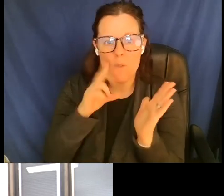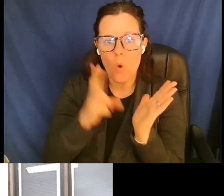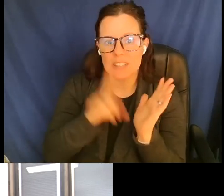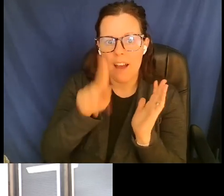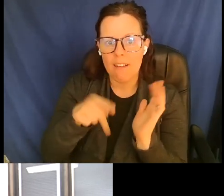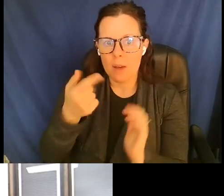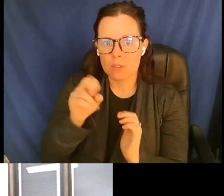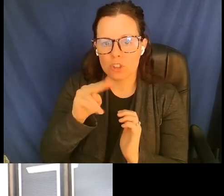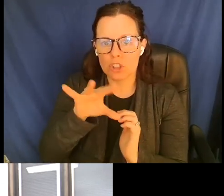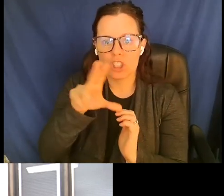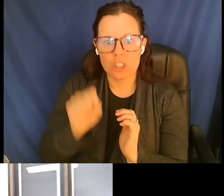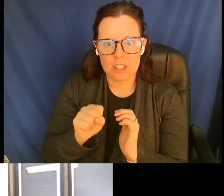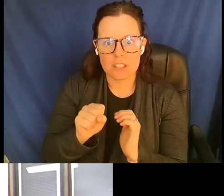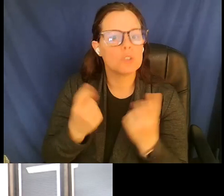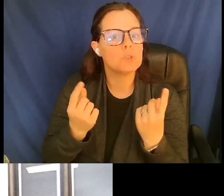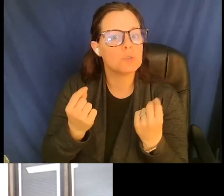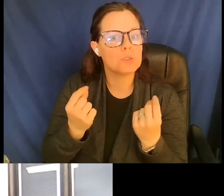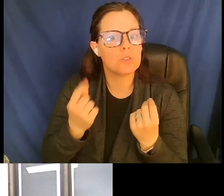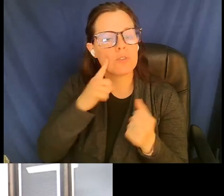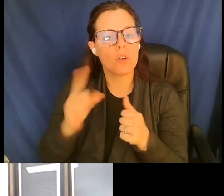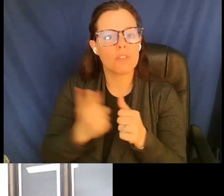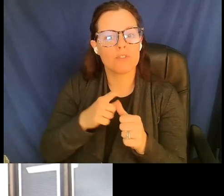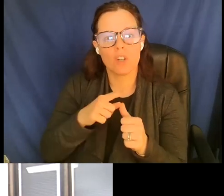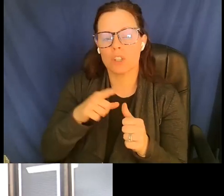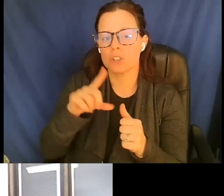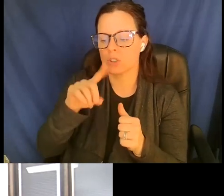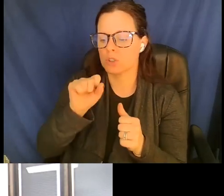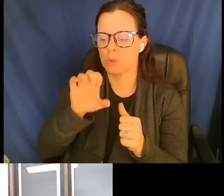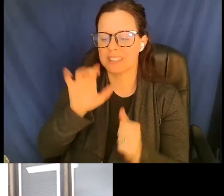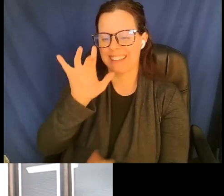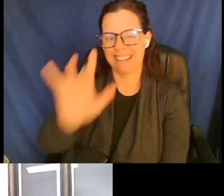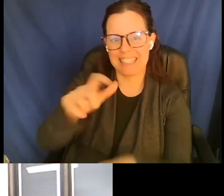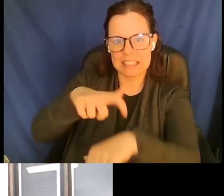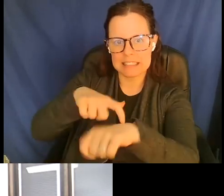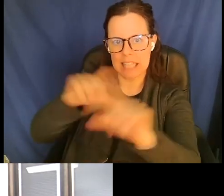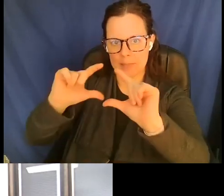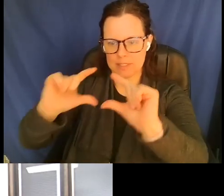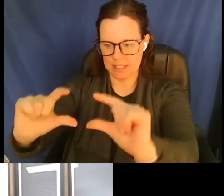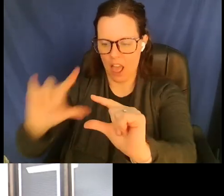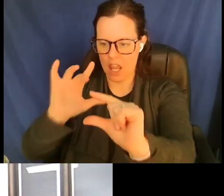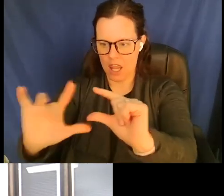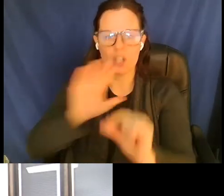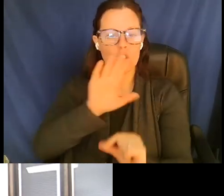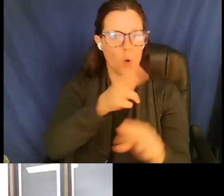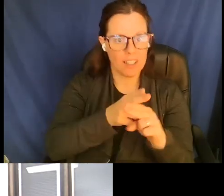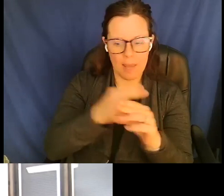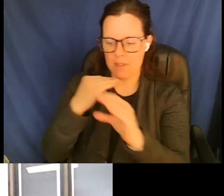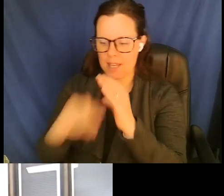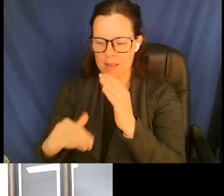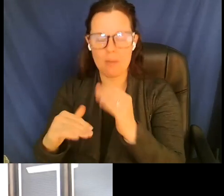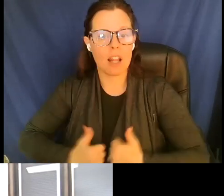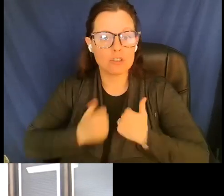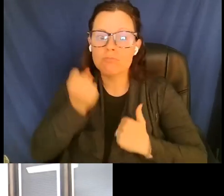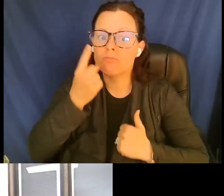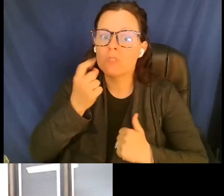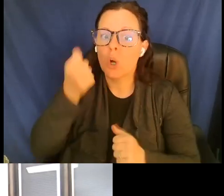dose, just click a slot and put your name and email address and then click submit. It's very important to click submit